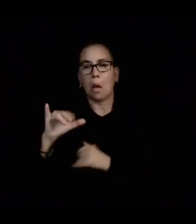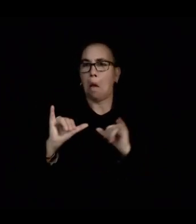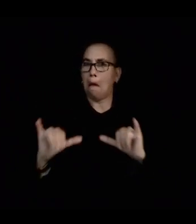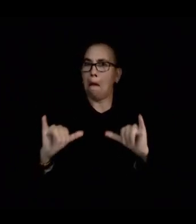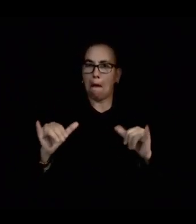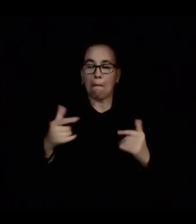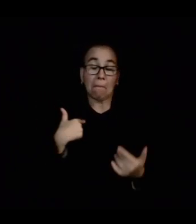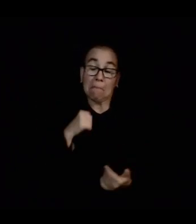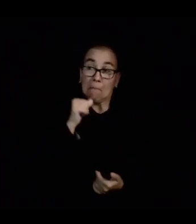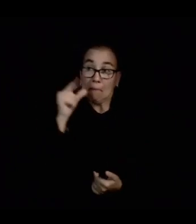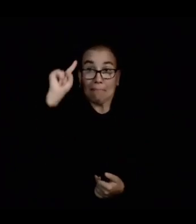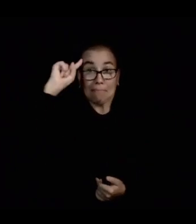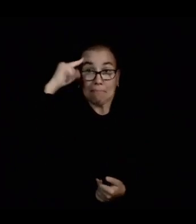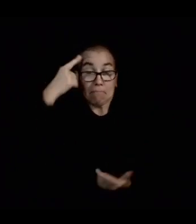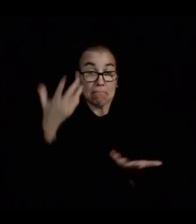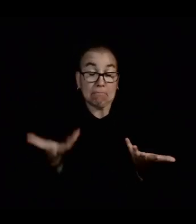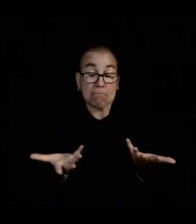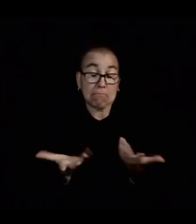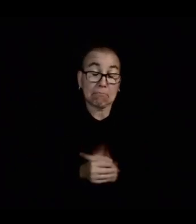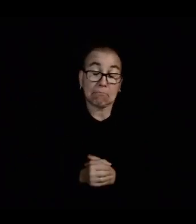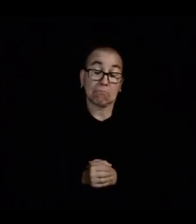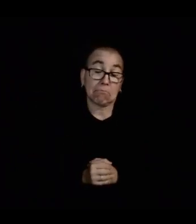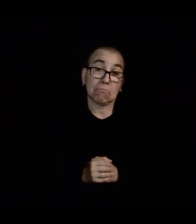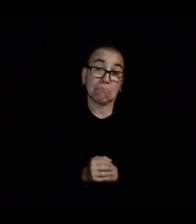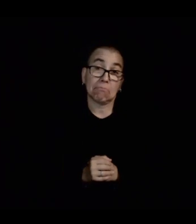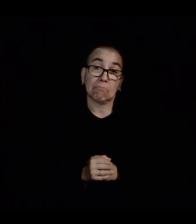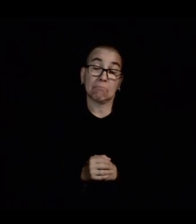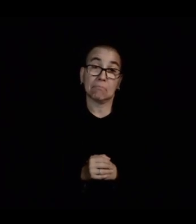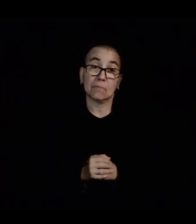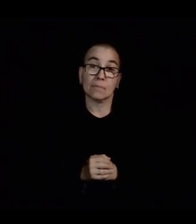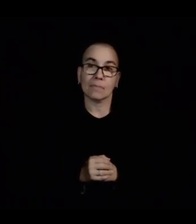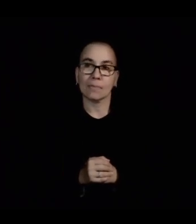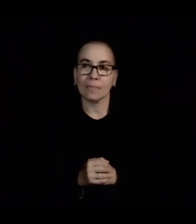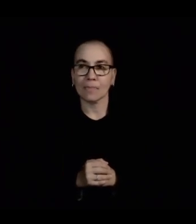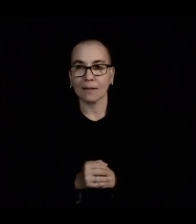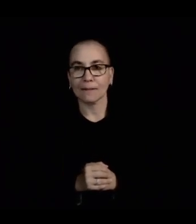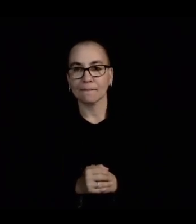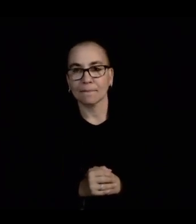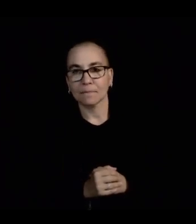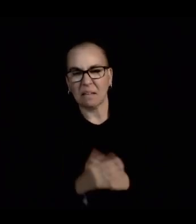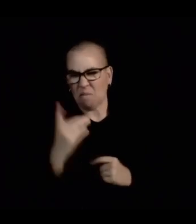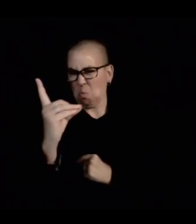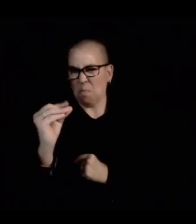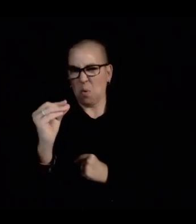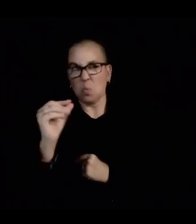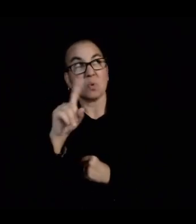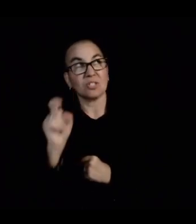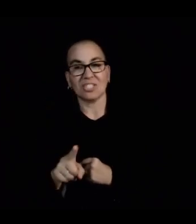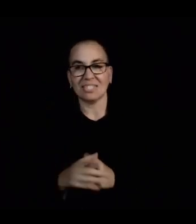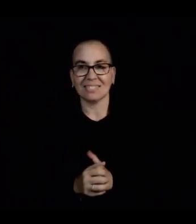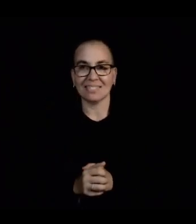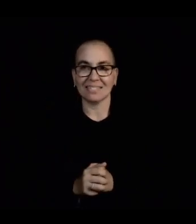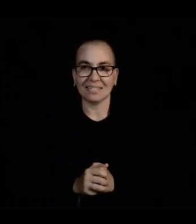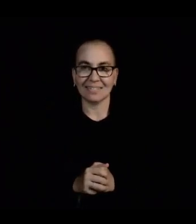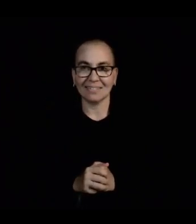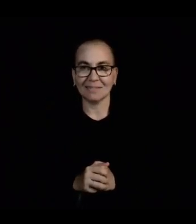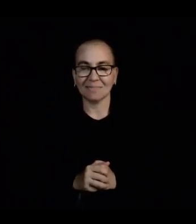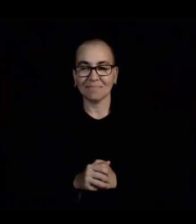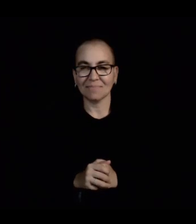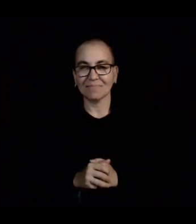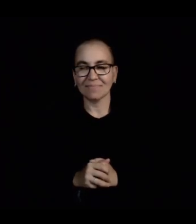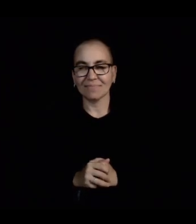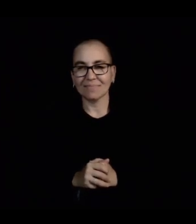to check. Thank you. Operator, we have time for one more question. Yes, sir. Next is Phil Miller from